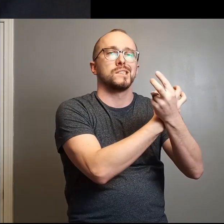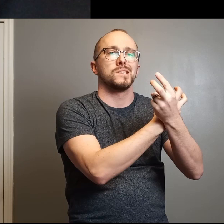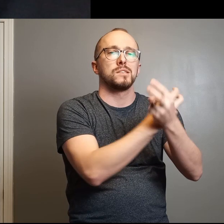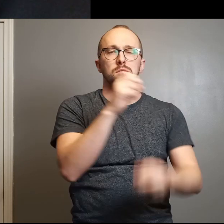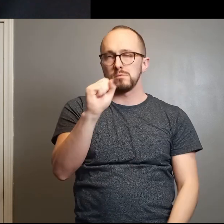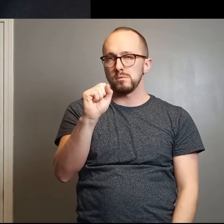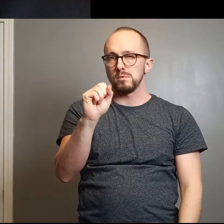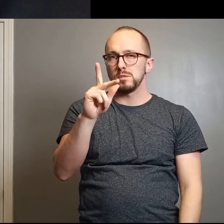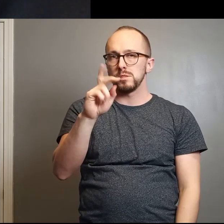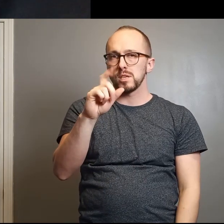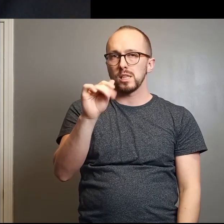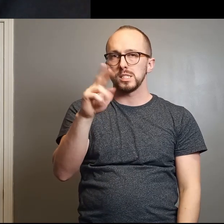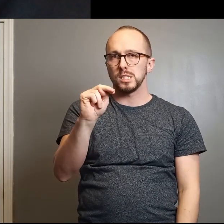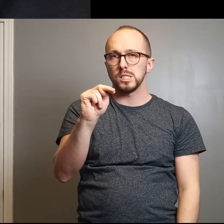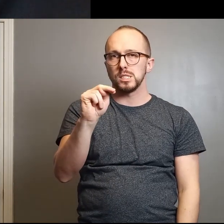skeleton,